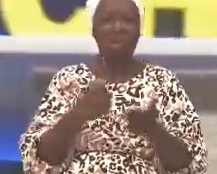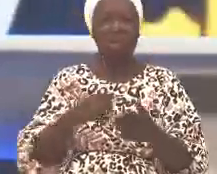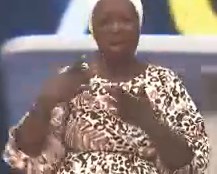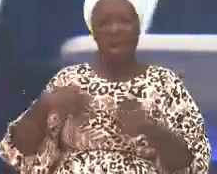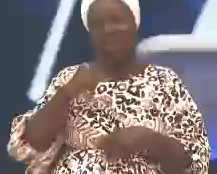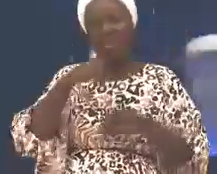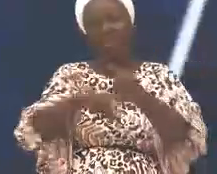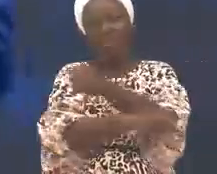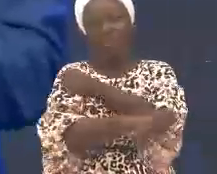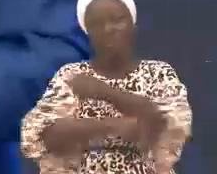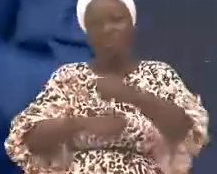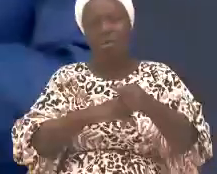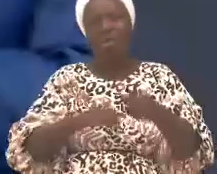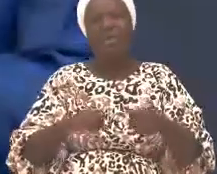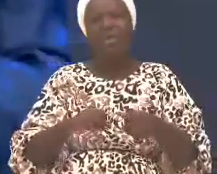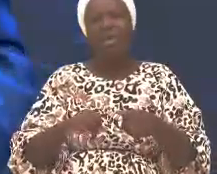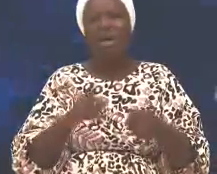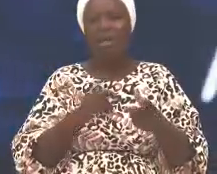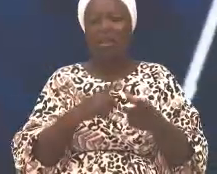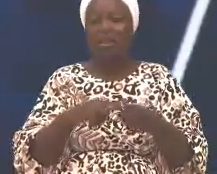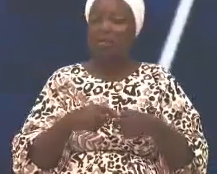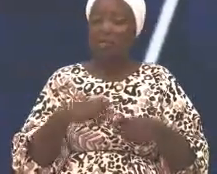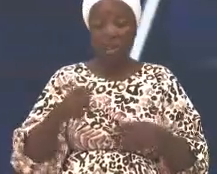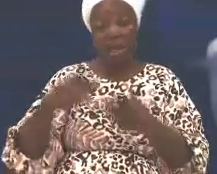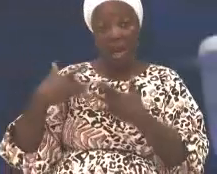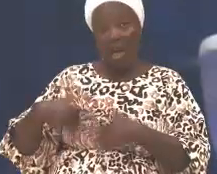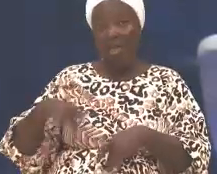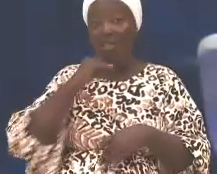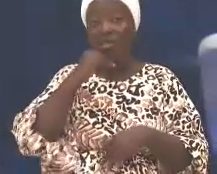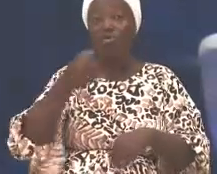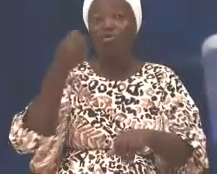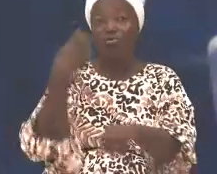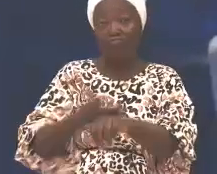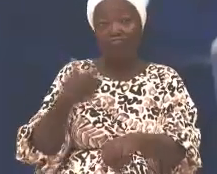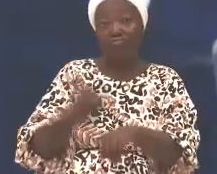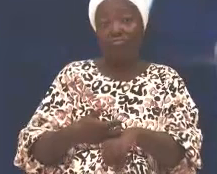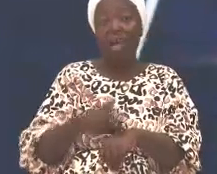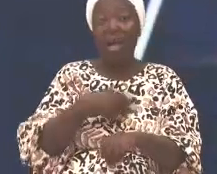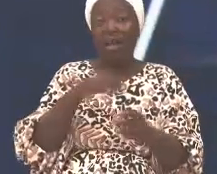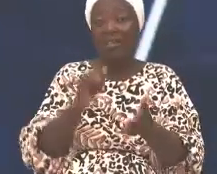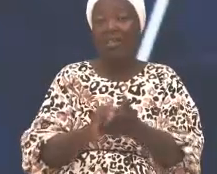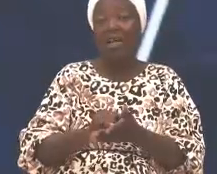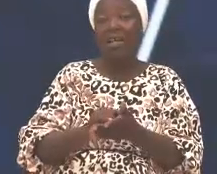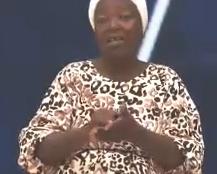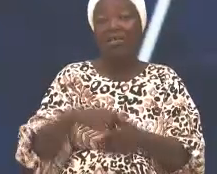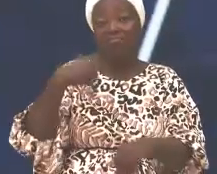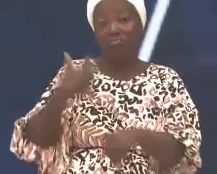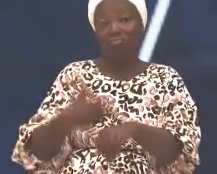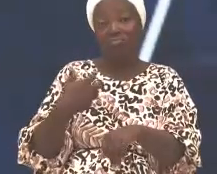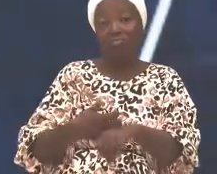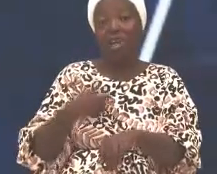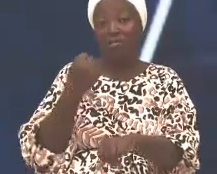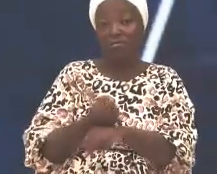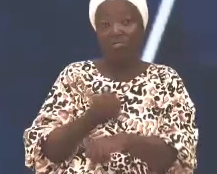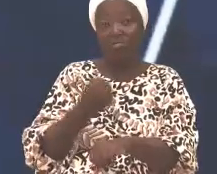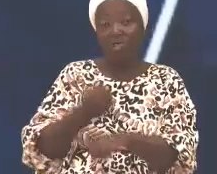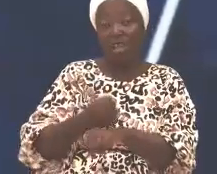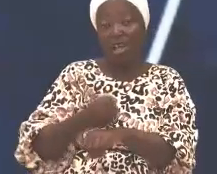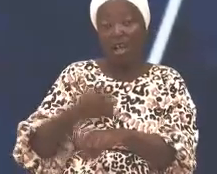and the stony heart is so hard of hearing, it will not hear